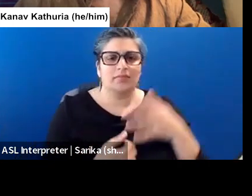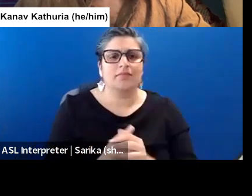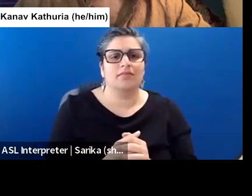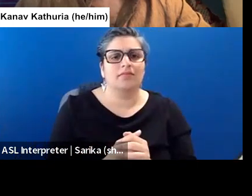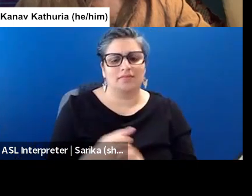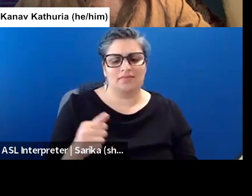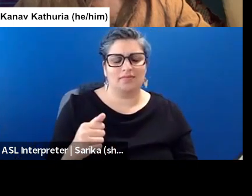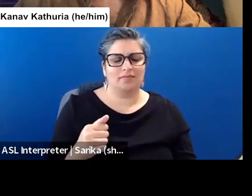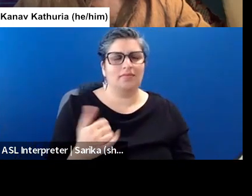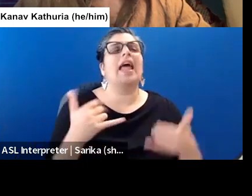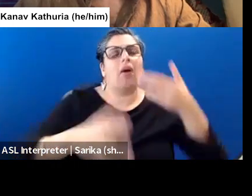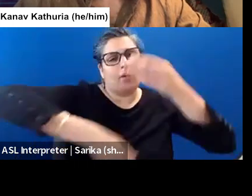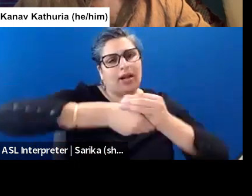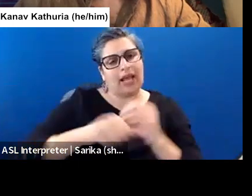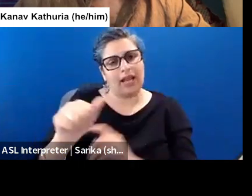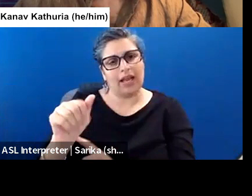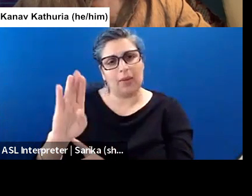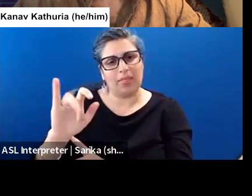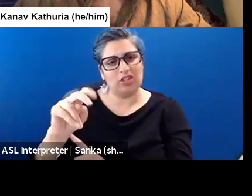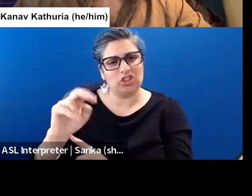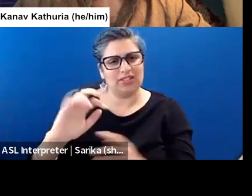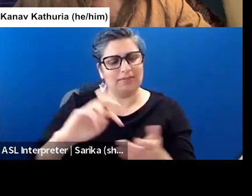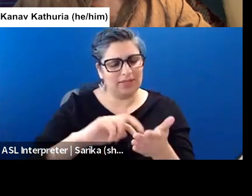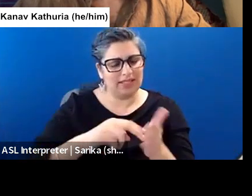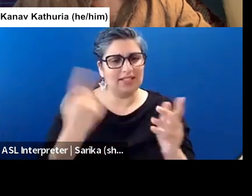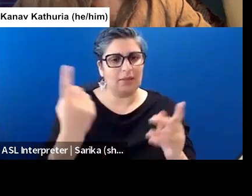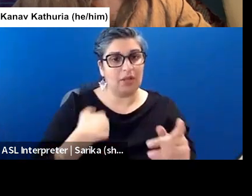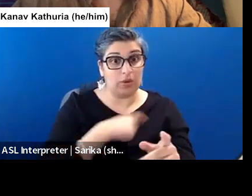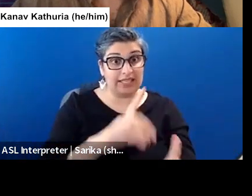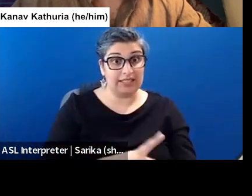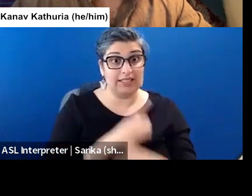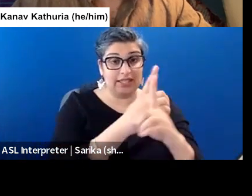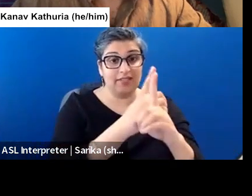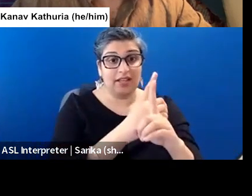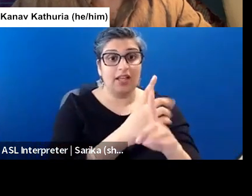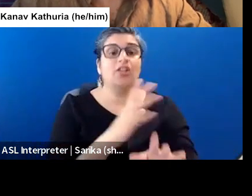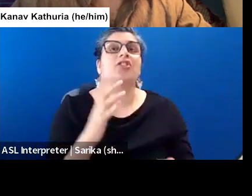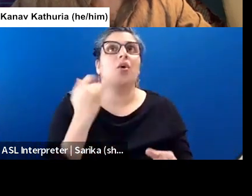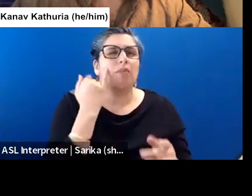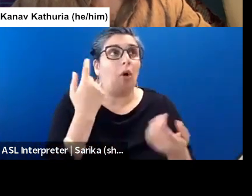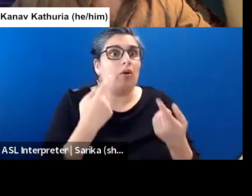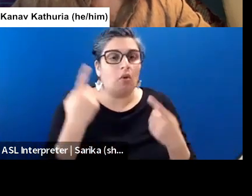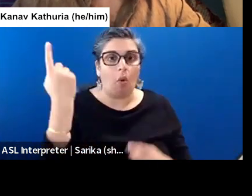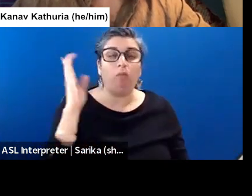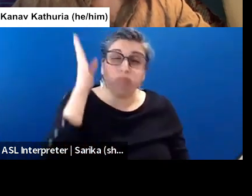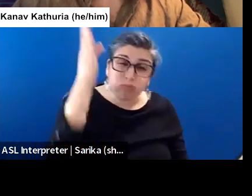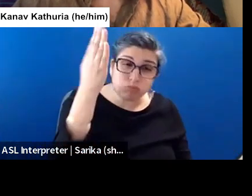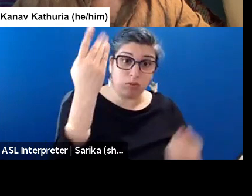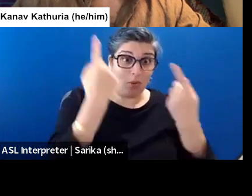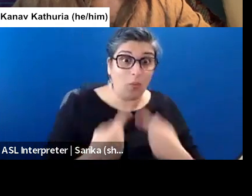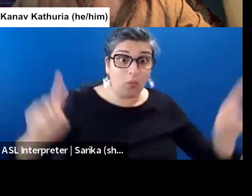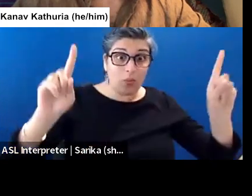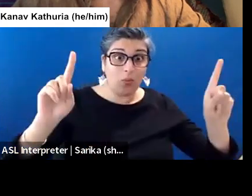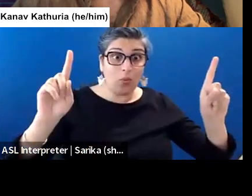to defend. So even if we did achieve abolition one day, doesn't mean it's going to stay there